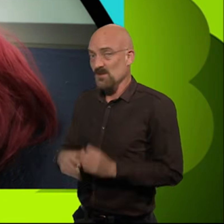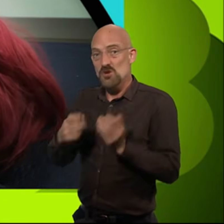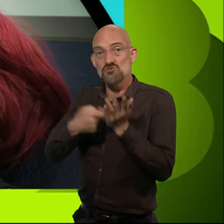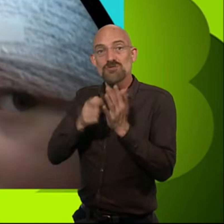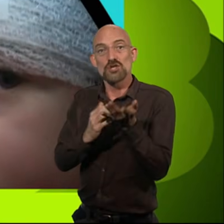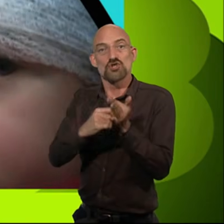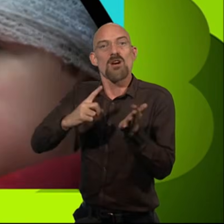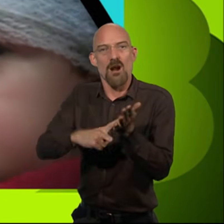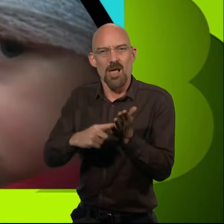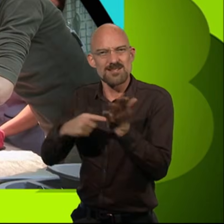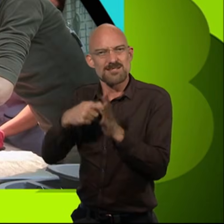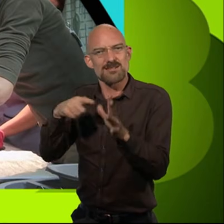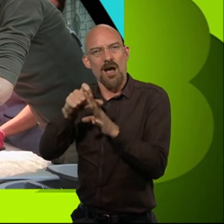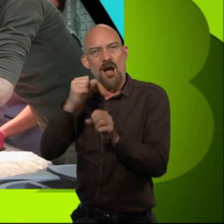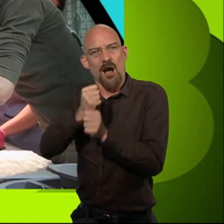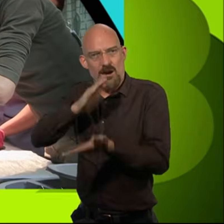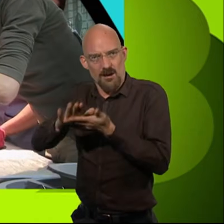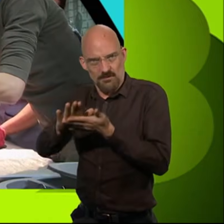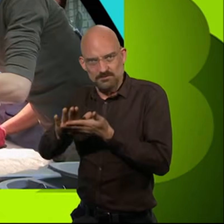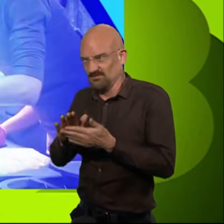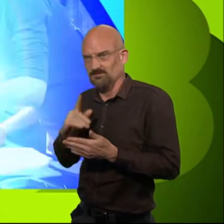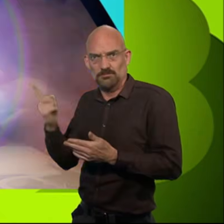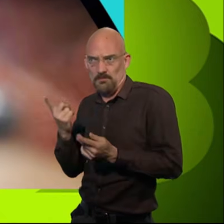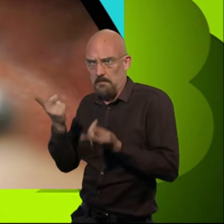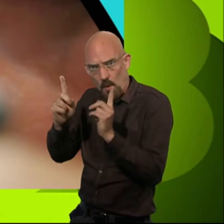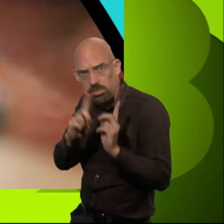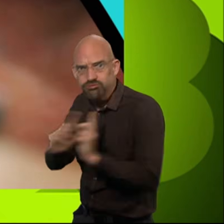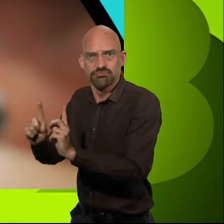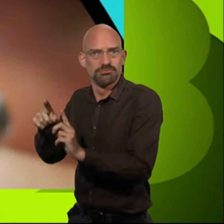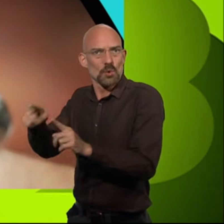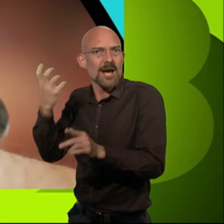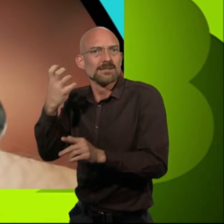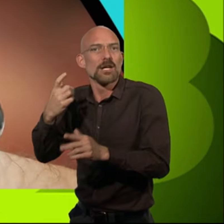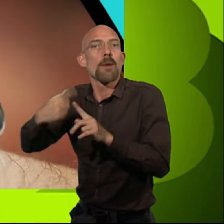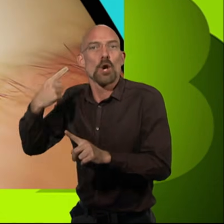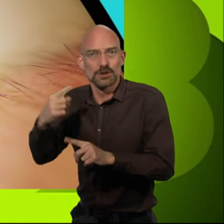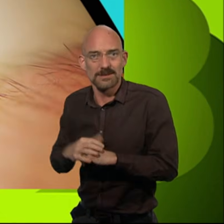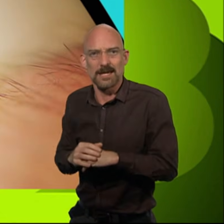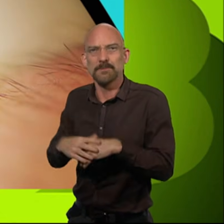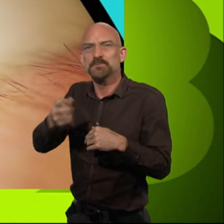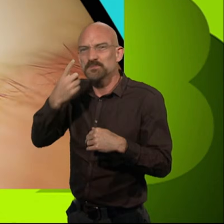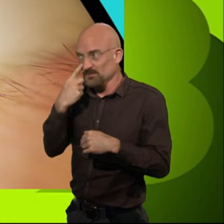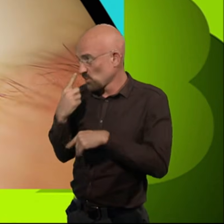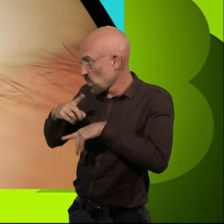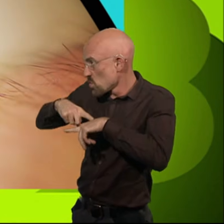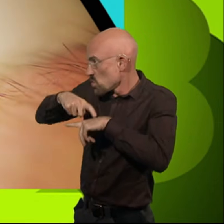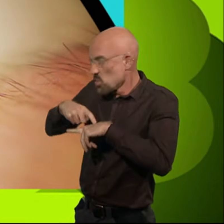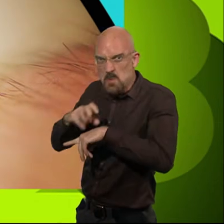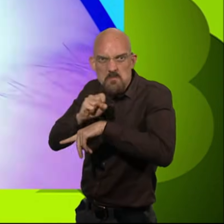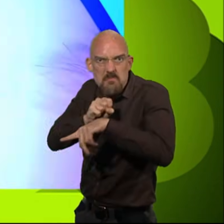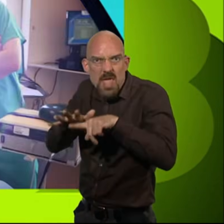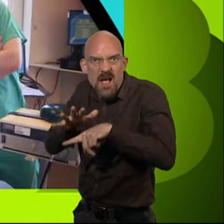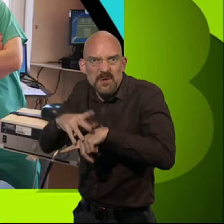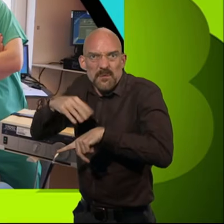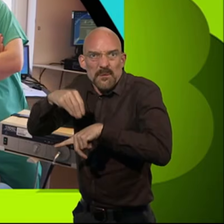Rachel and Tiger rush to accident and emergency. Chris lets a blood-sucking leech feast off his arm.